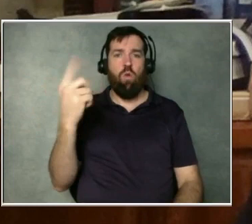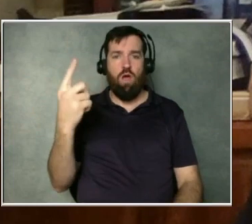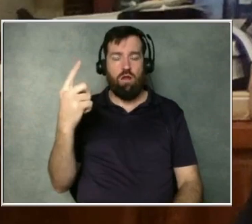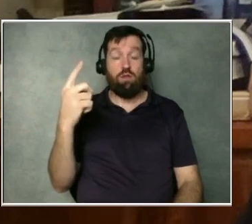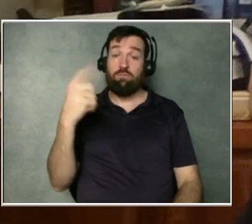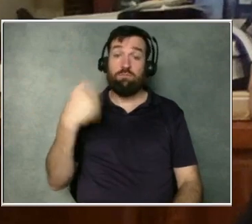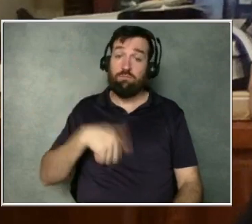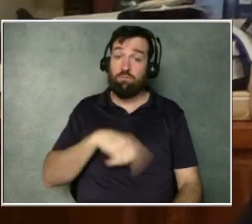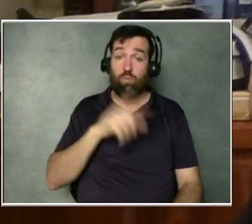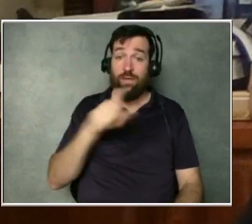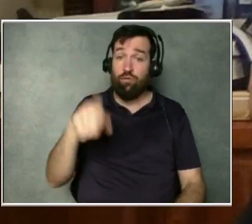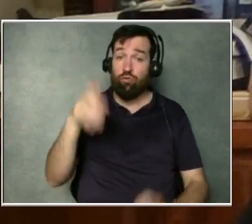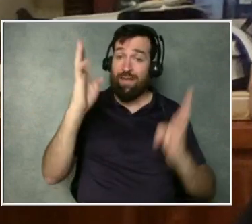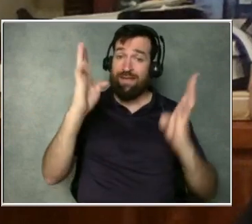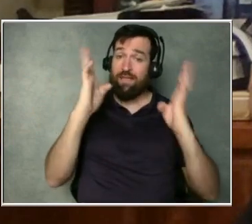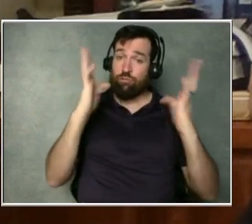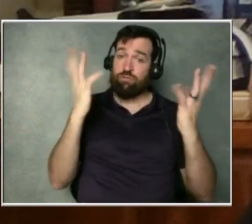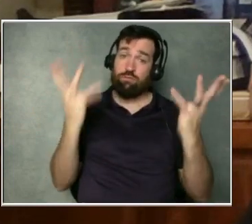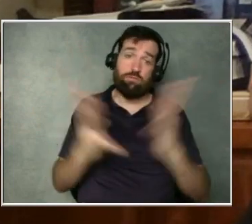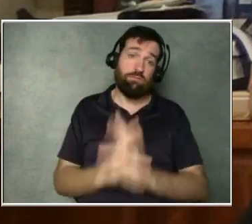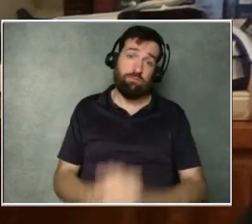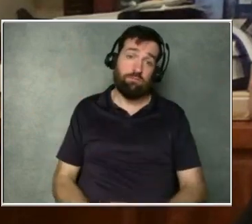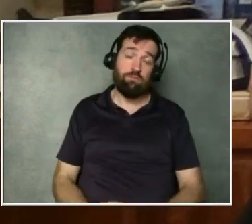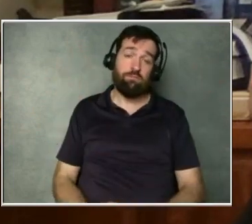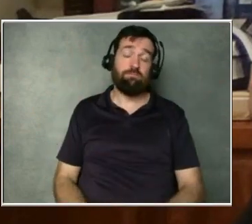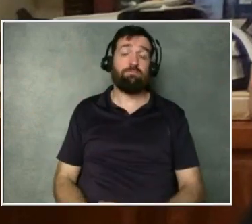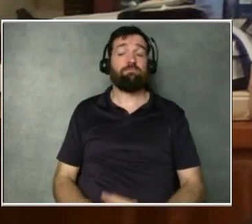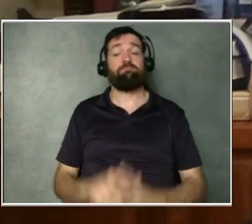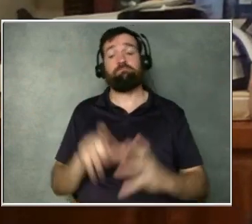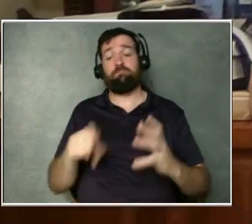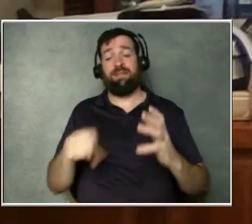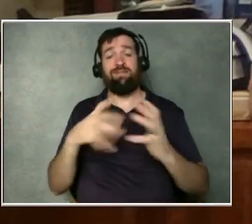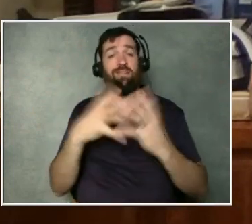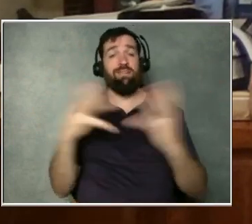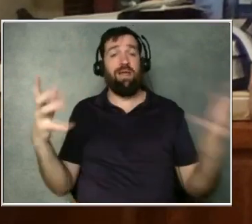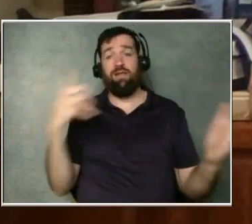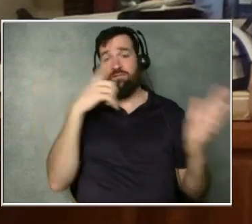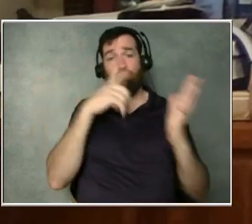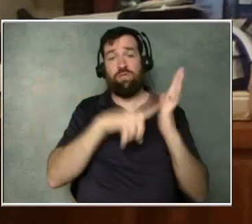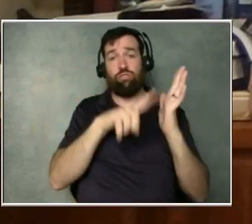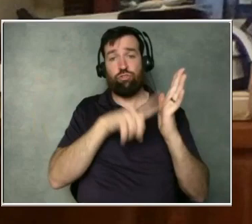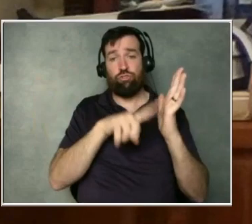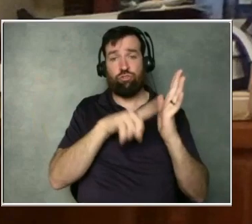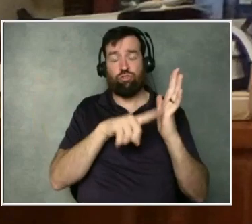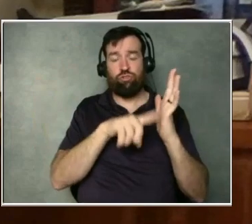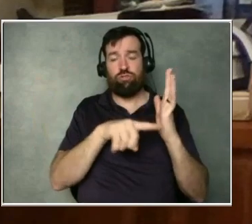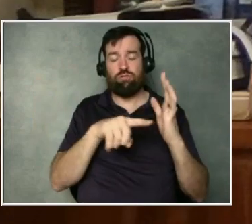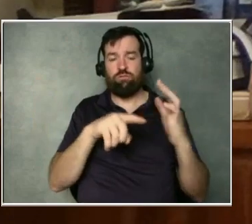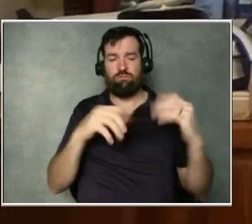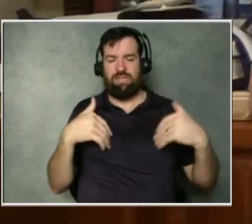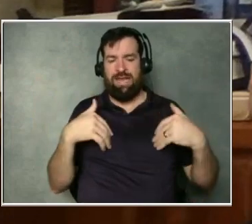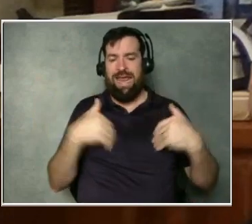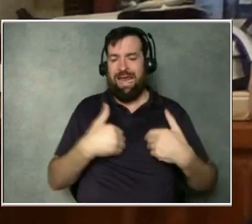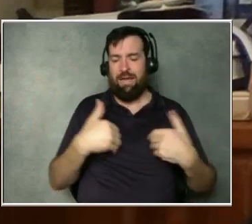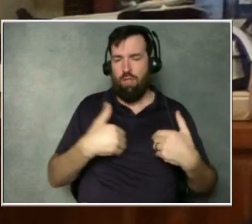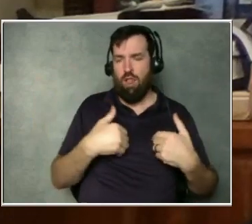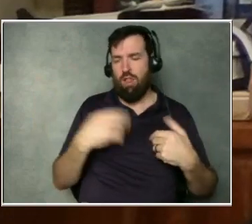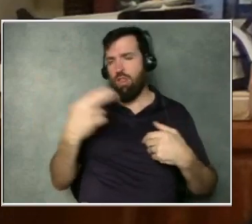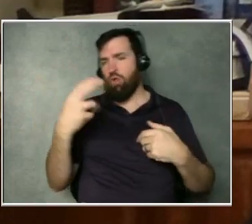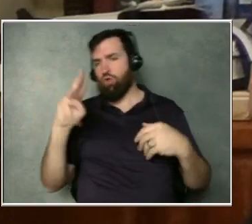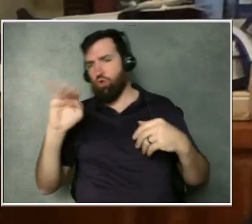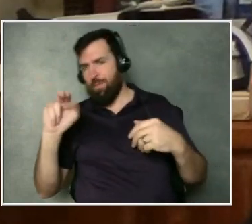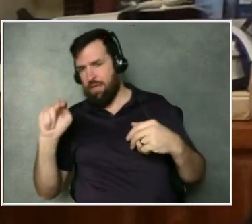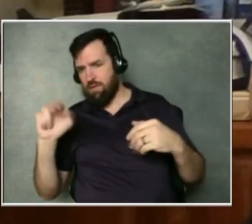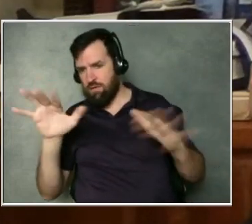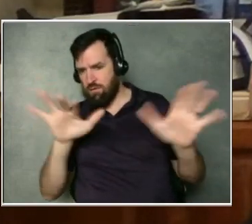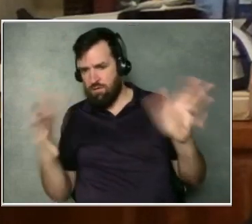pay a lot of attention to. We need a lot of research at that human-animal interface in order